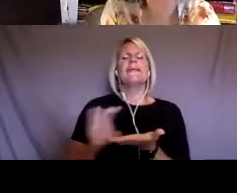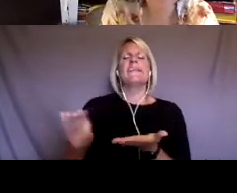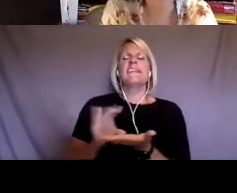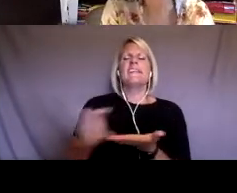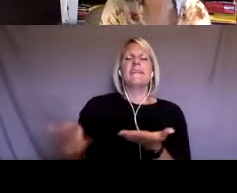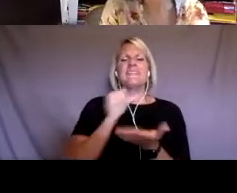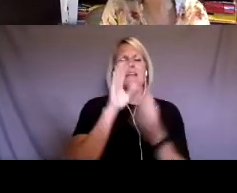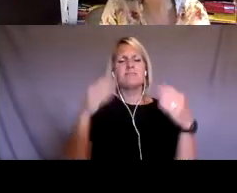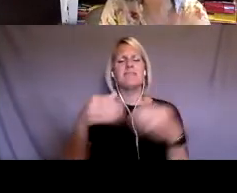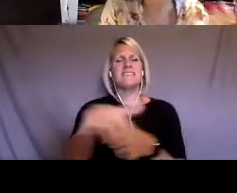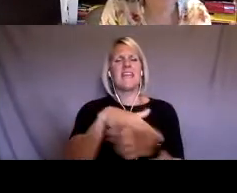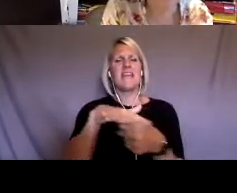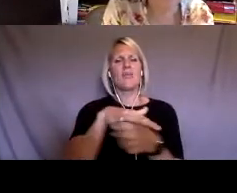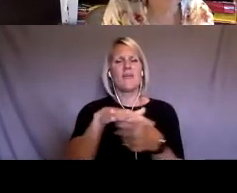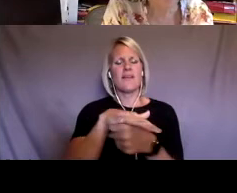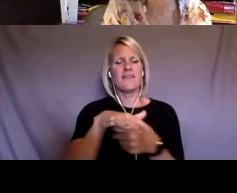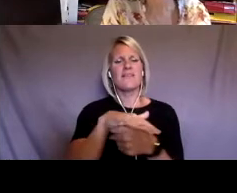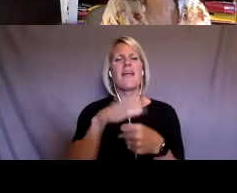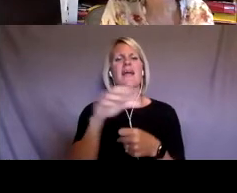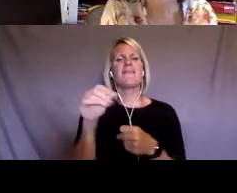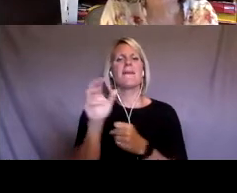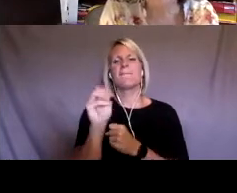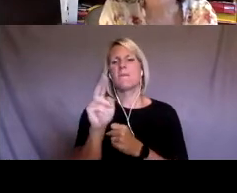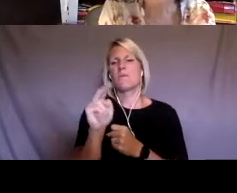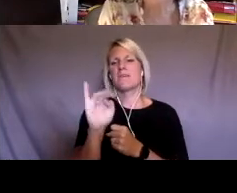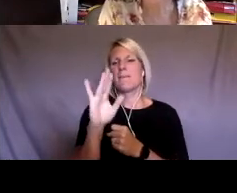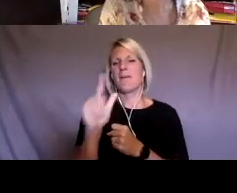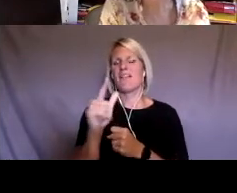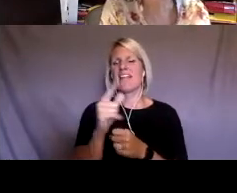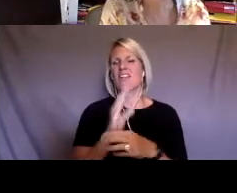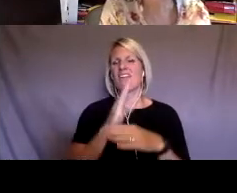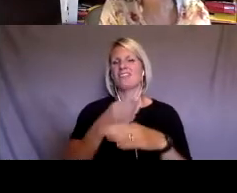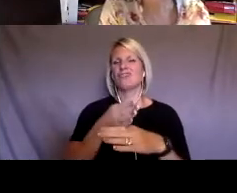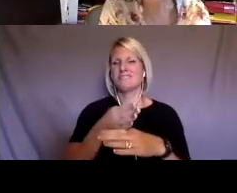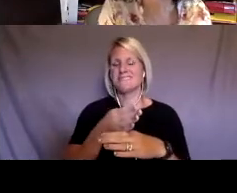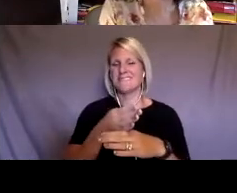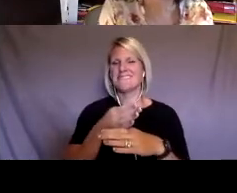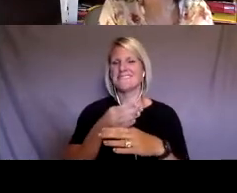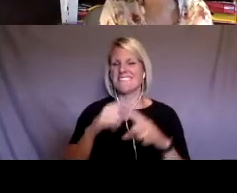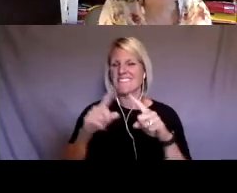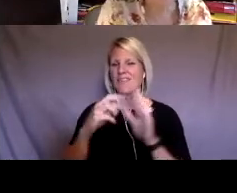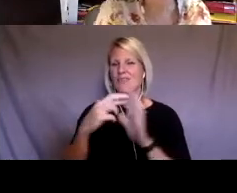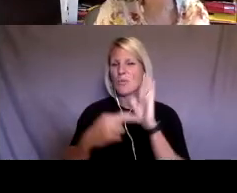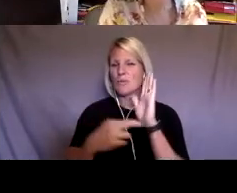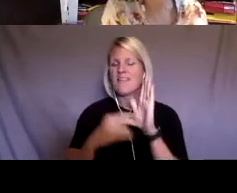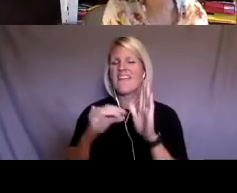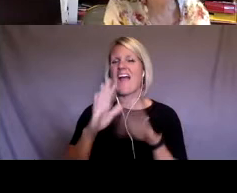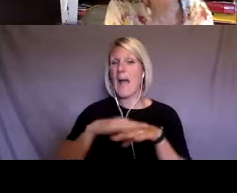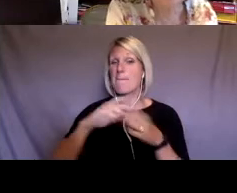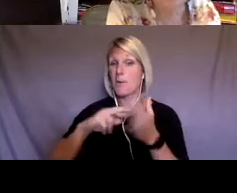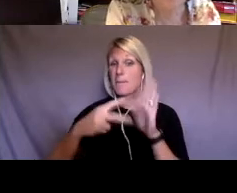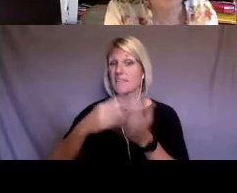municipal interventions that I described before, all these ordinances that outlawed a number of